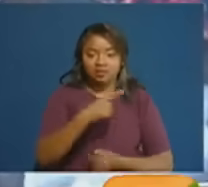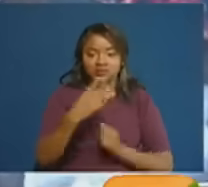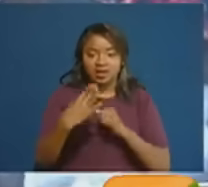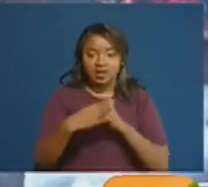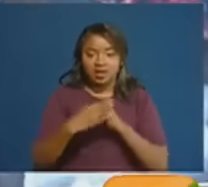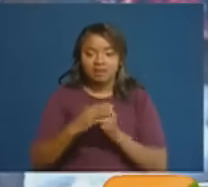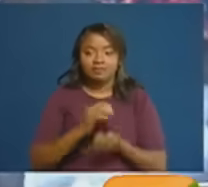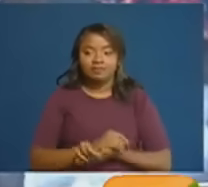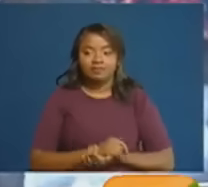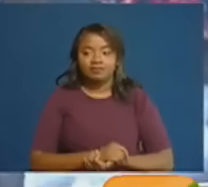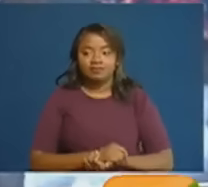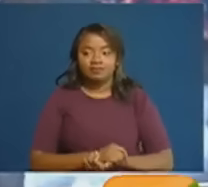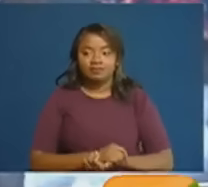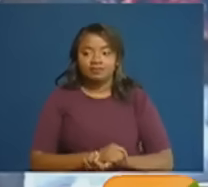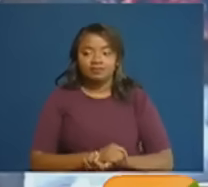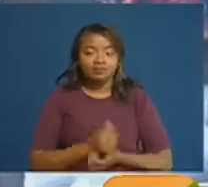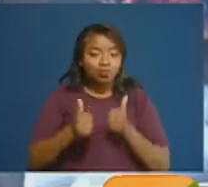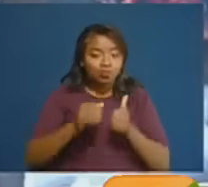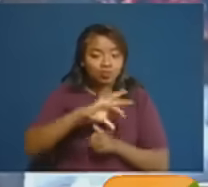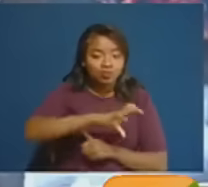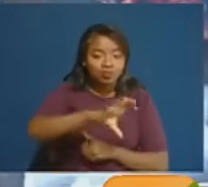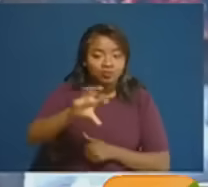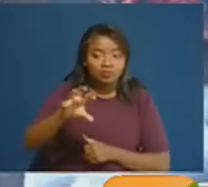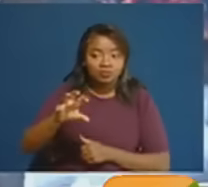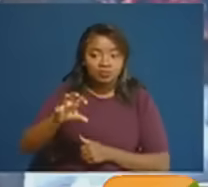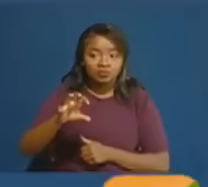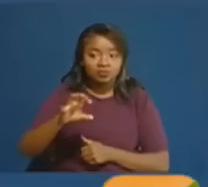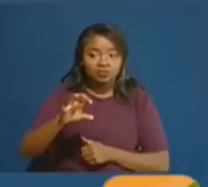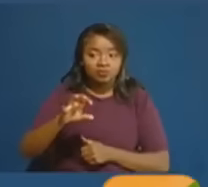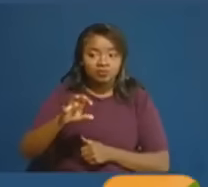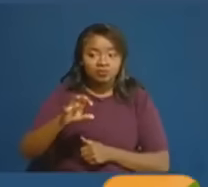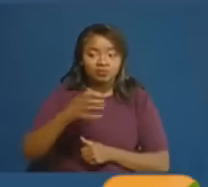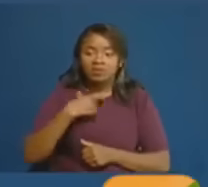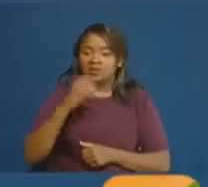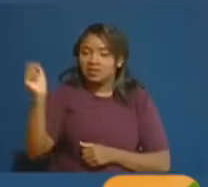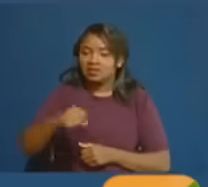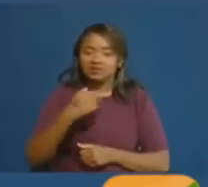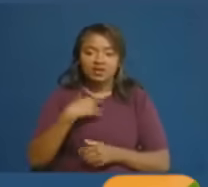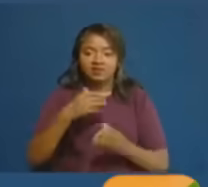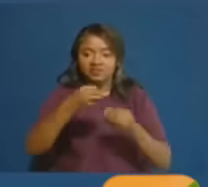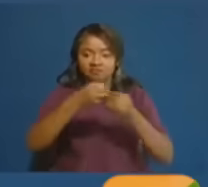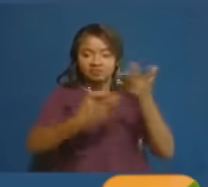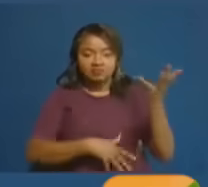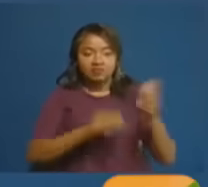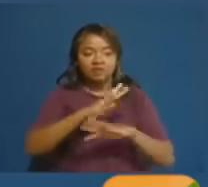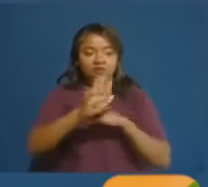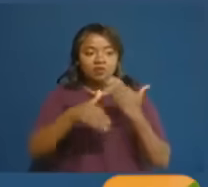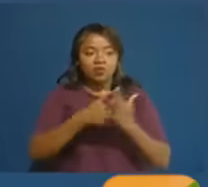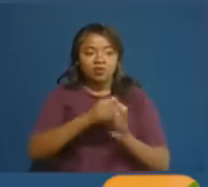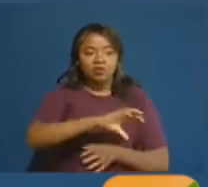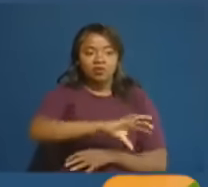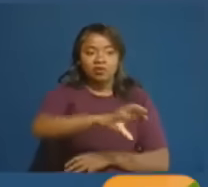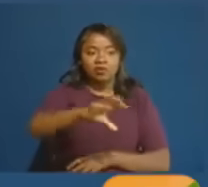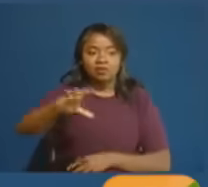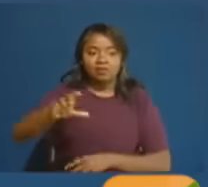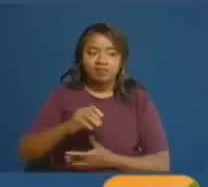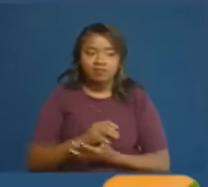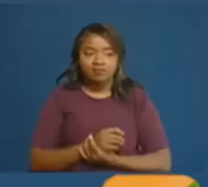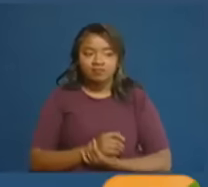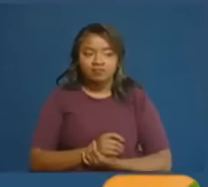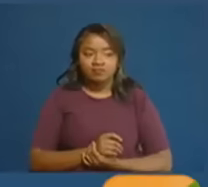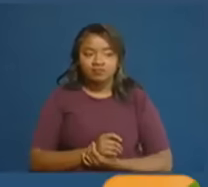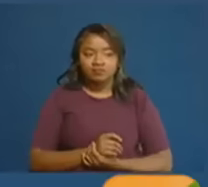1,009. Would you know which counties? Yes, I have a breakdown of all the counties. I'm not just speaking figures. I can send them to you. They're